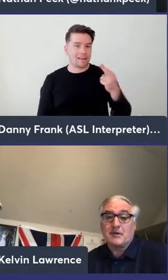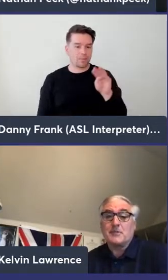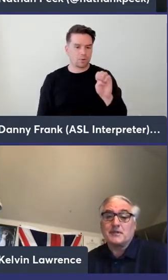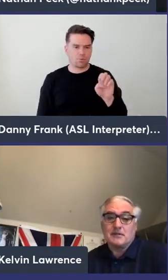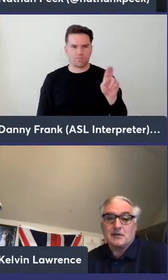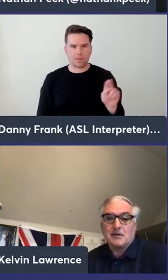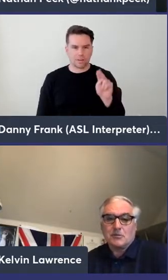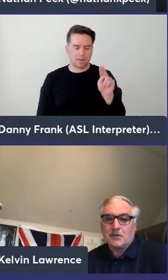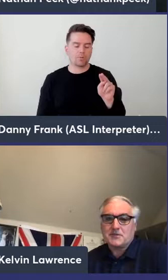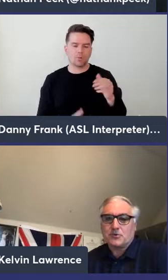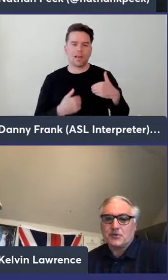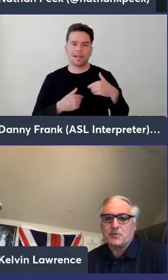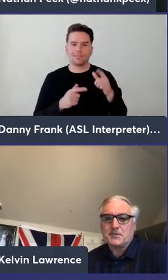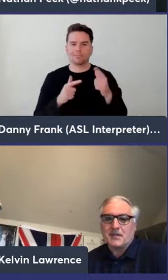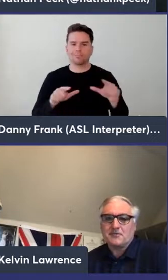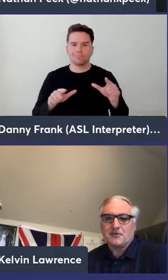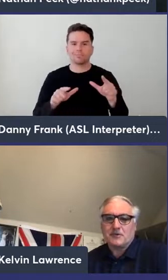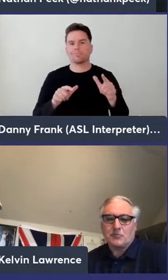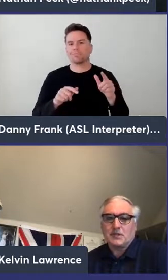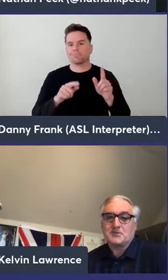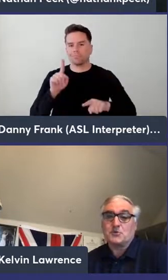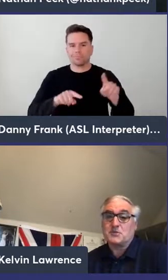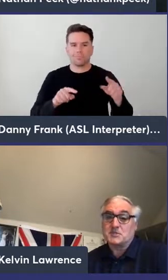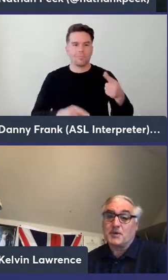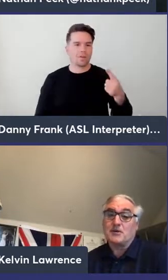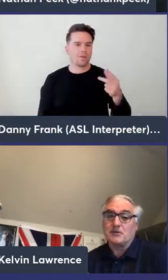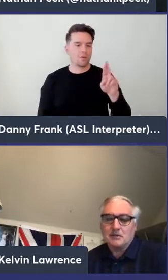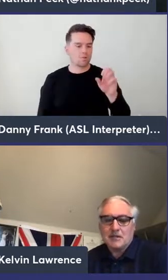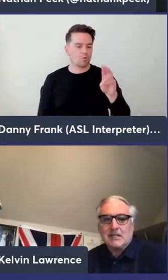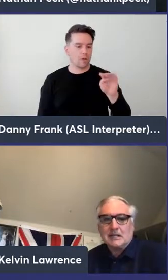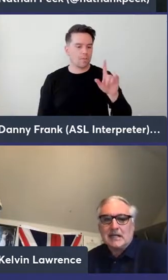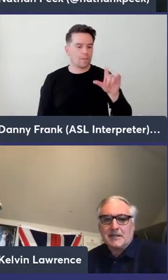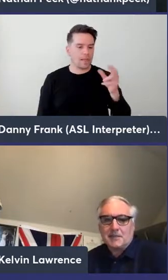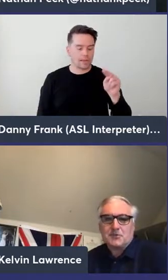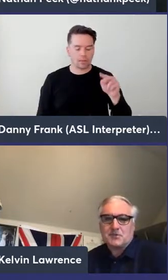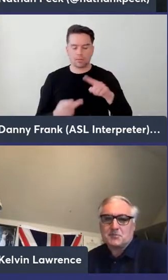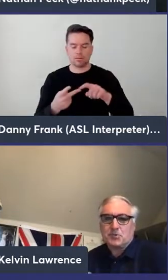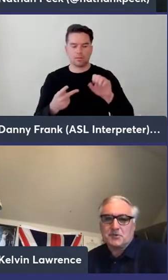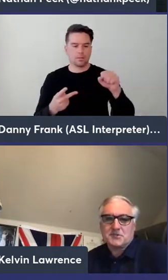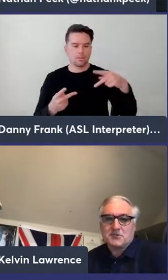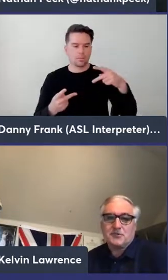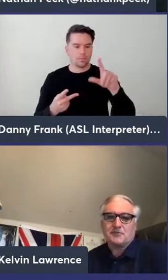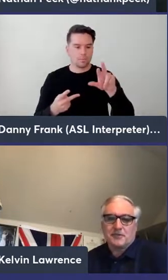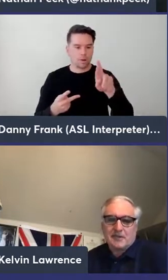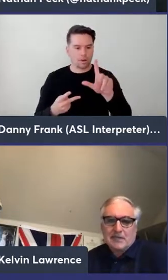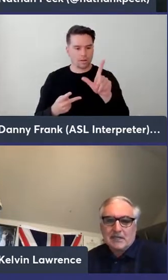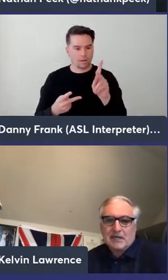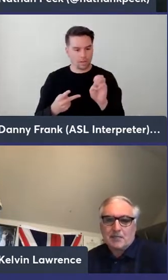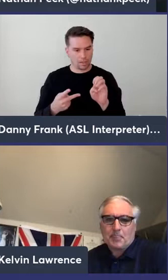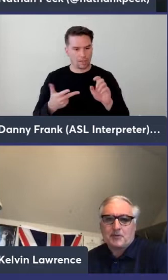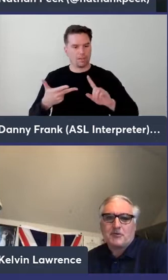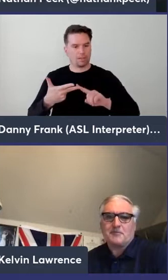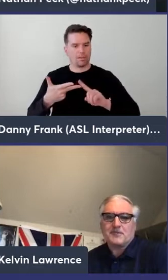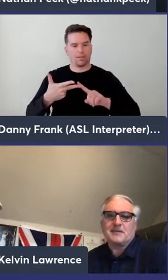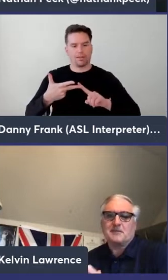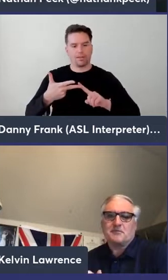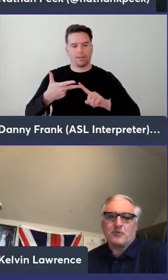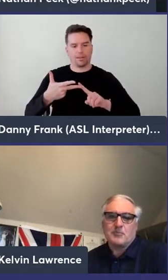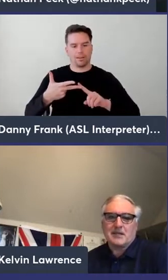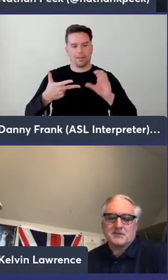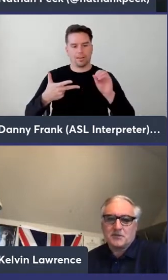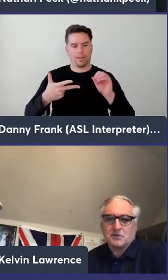called Gremlin, one is called OpenCipher, and one is called Sparkle. And Neptune supports 2 different graph